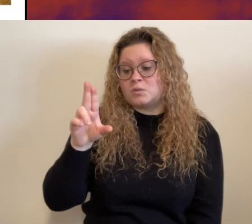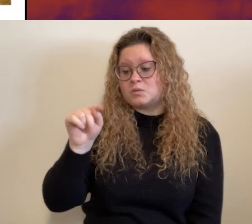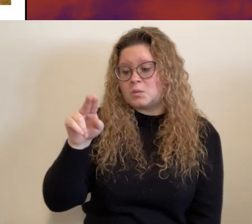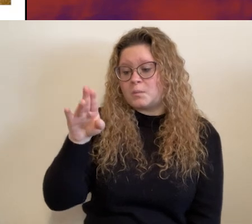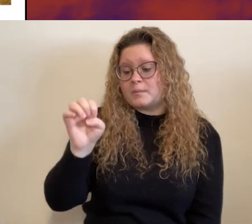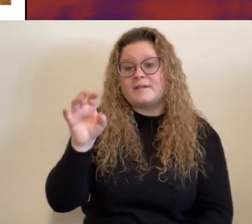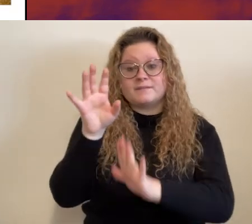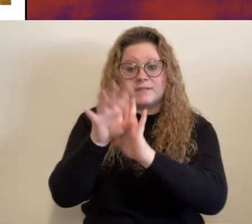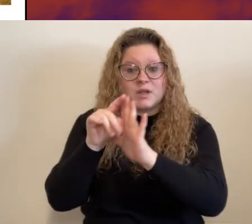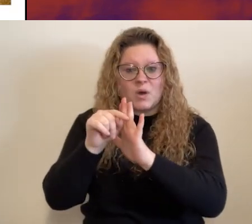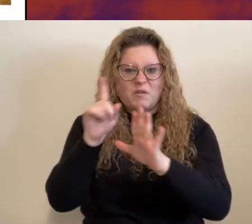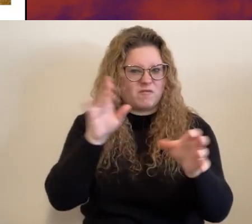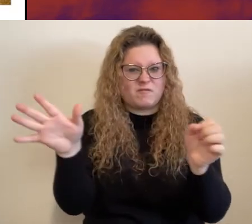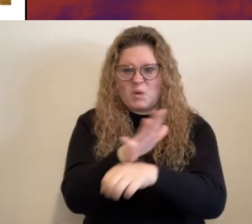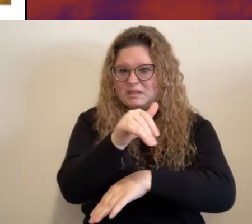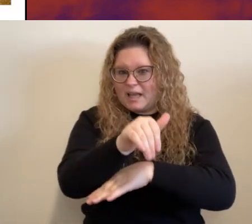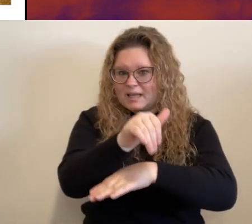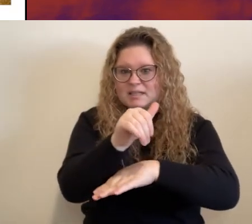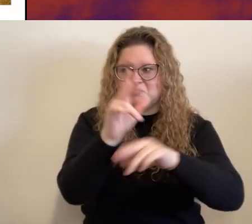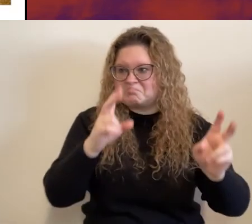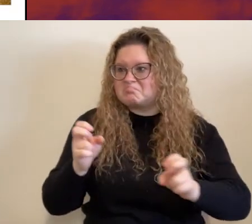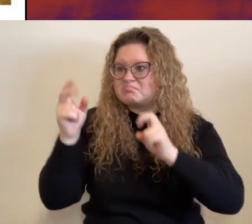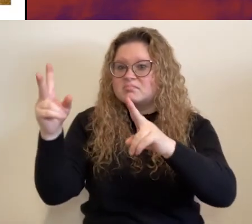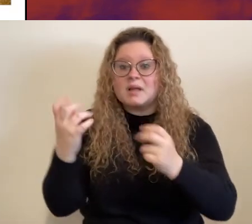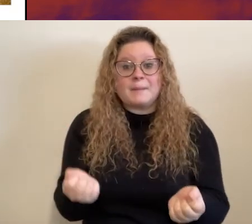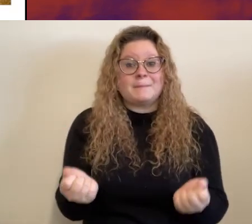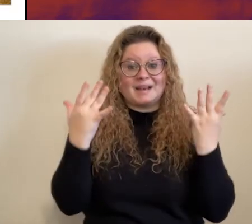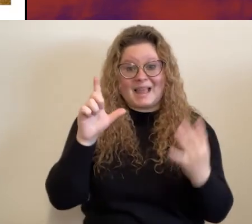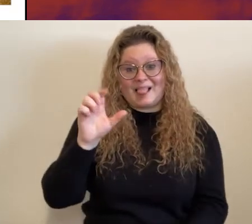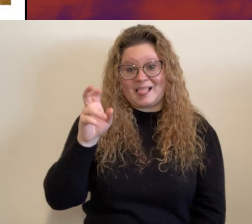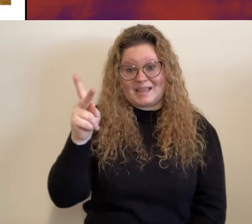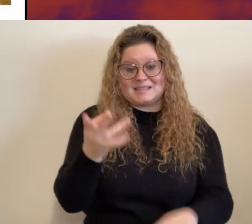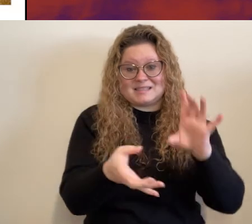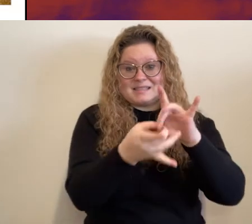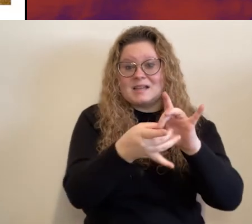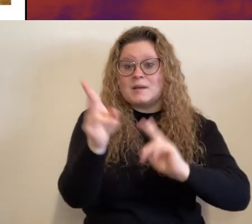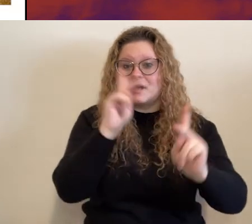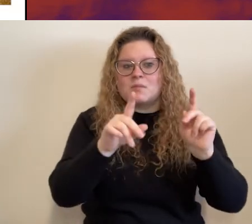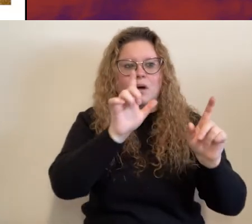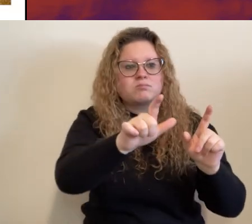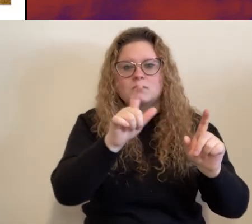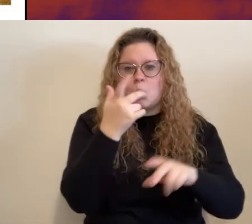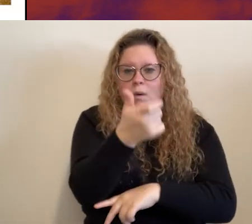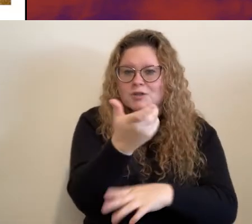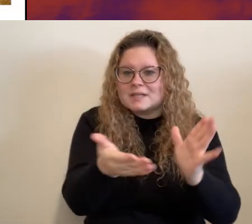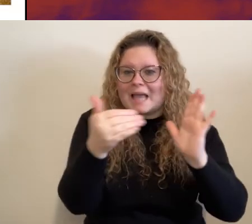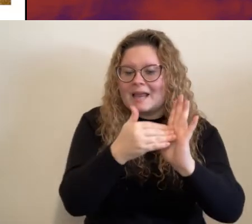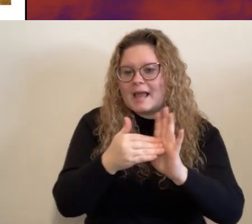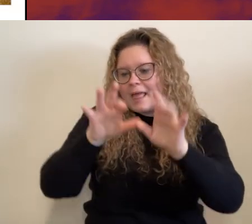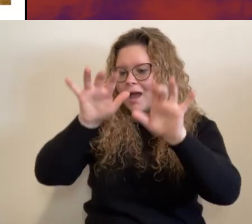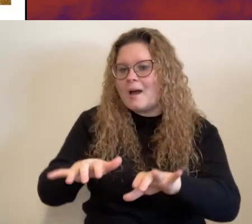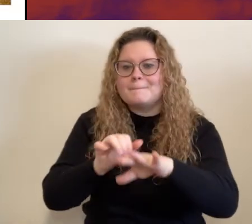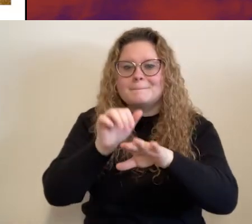the link to the Facebook. Now we have all these links where people were actually replaying it and commenting after the fact. So that one piece of content